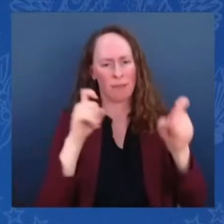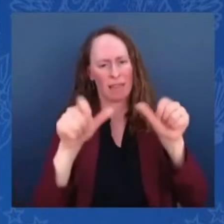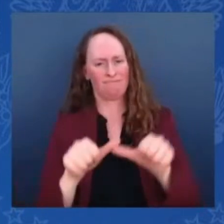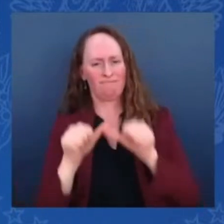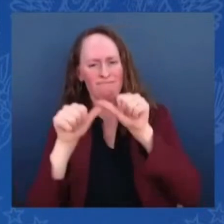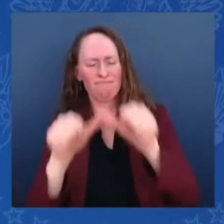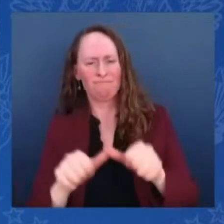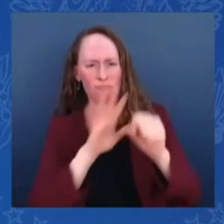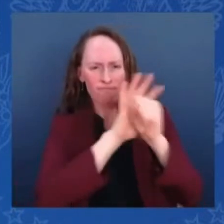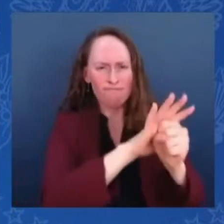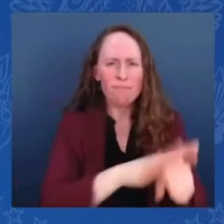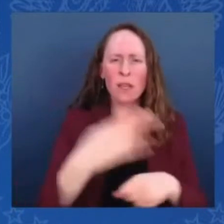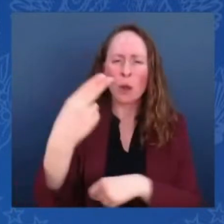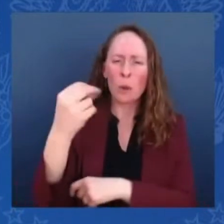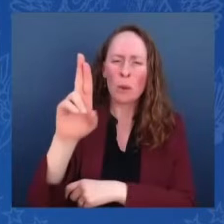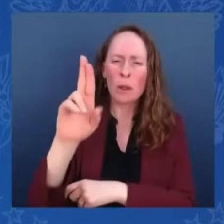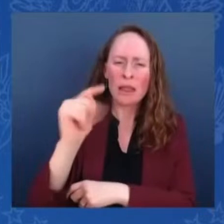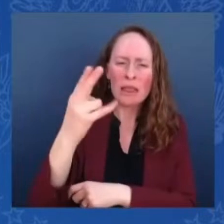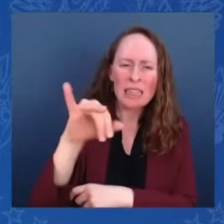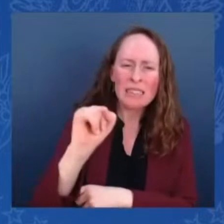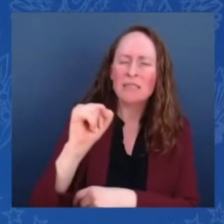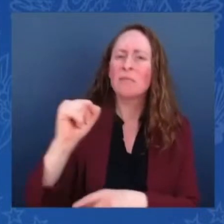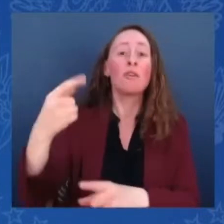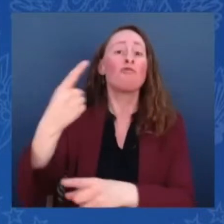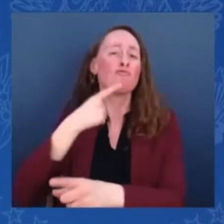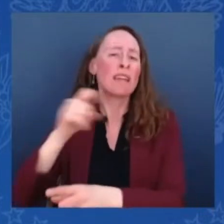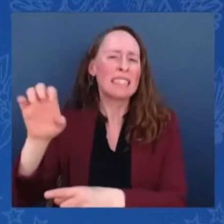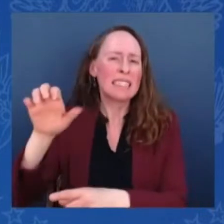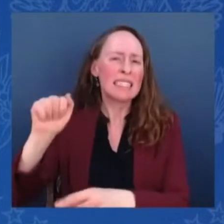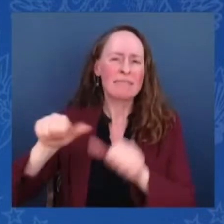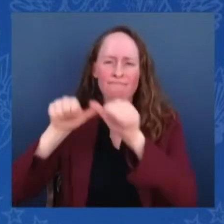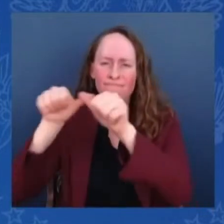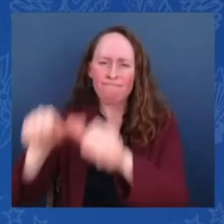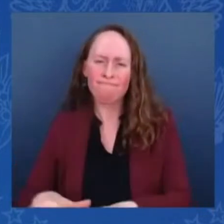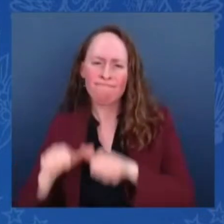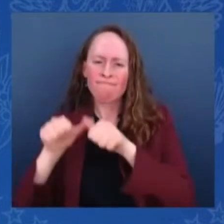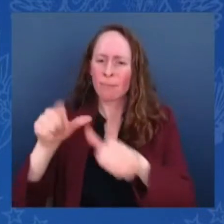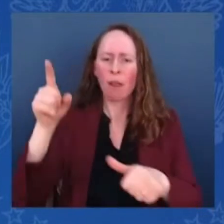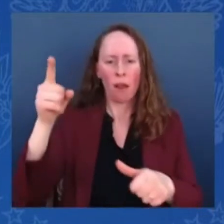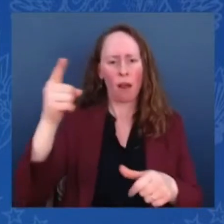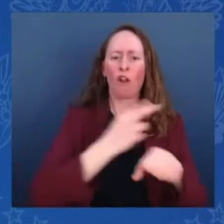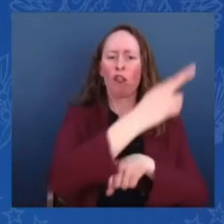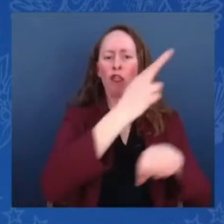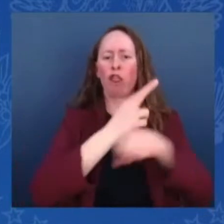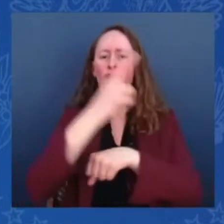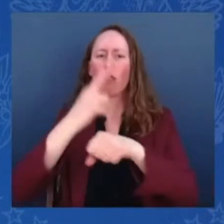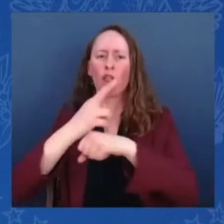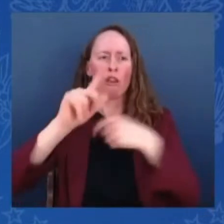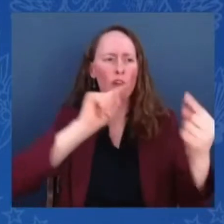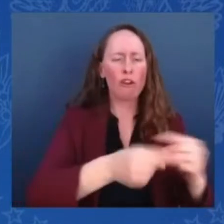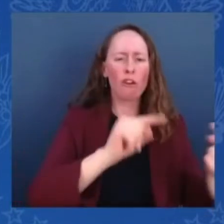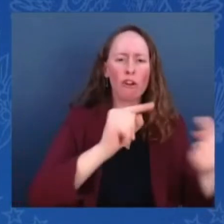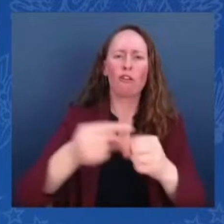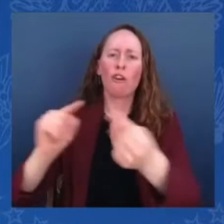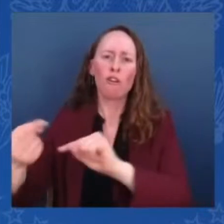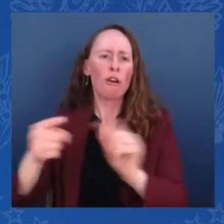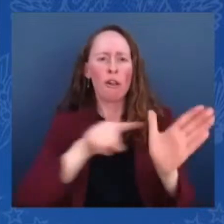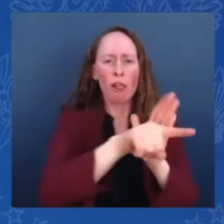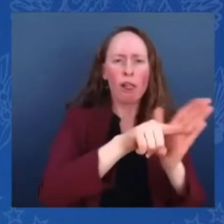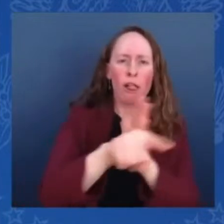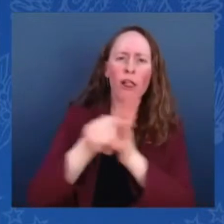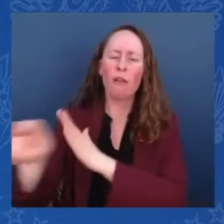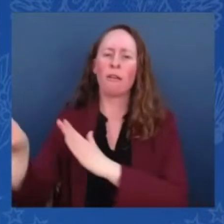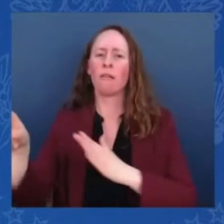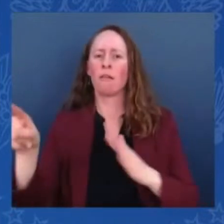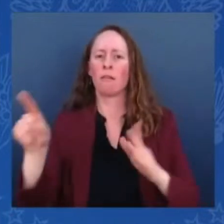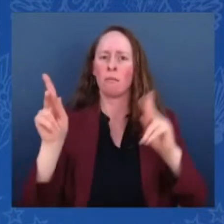Sea, launching missiles at Israel, and firing at American forces. Must deter North